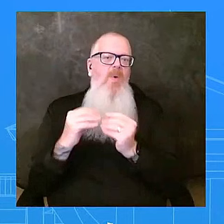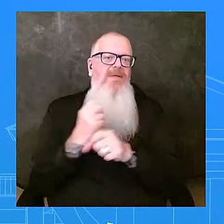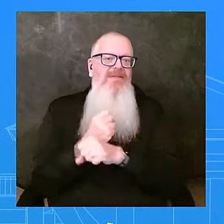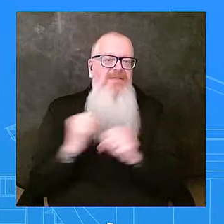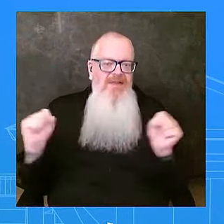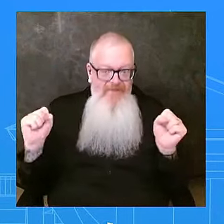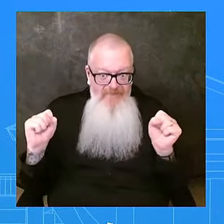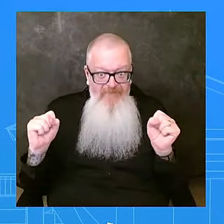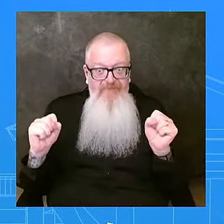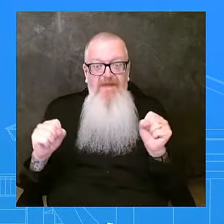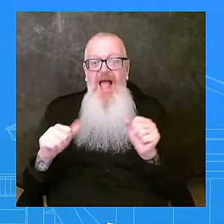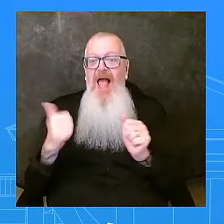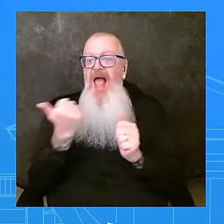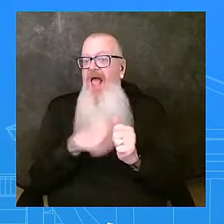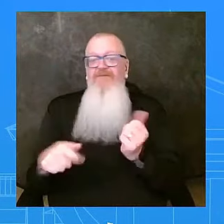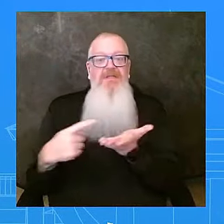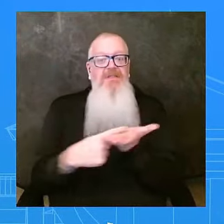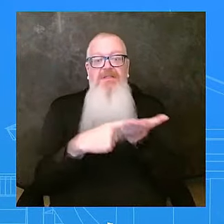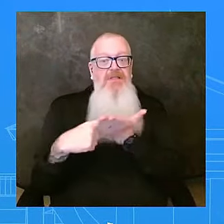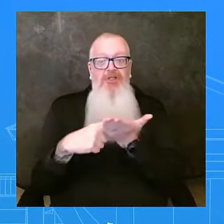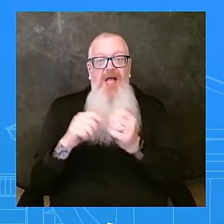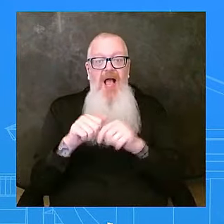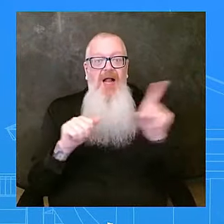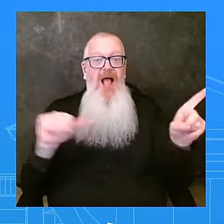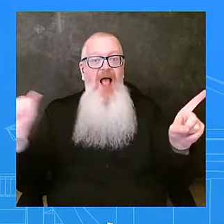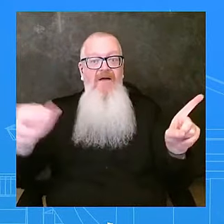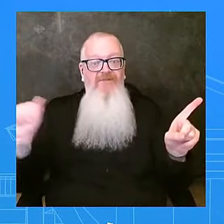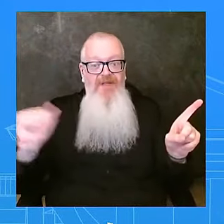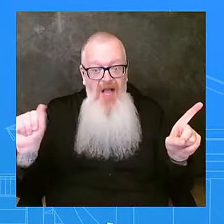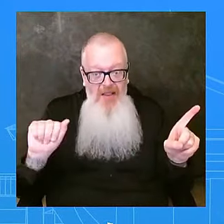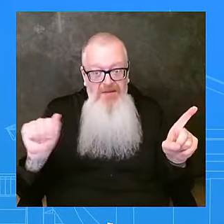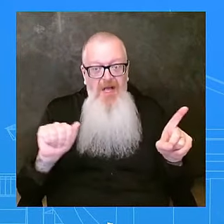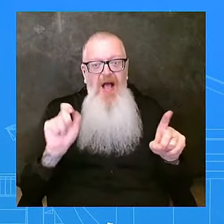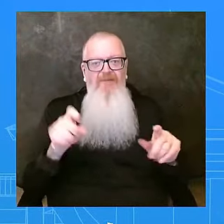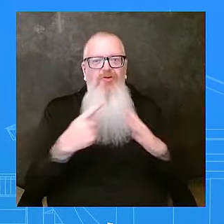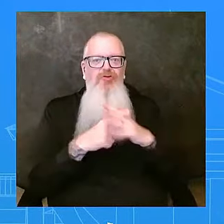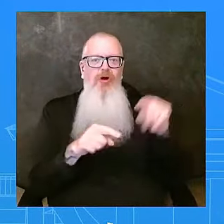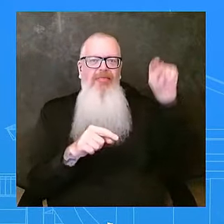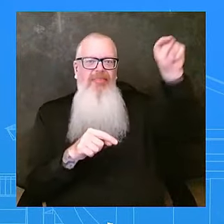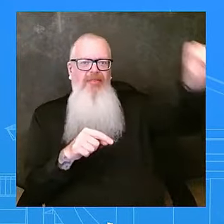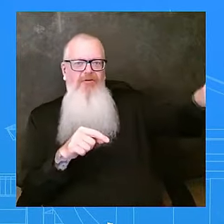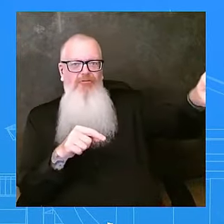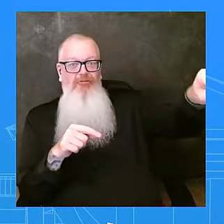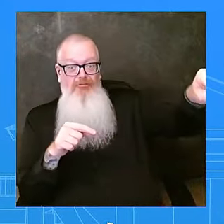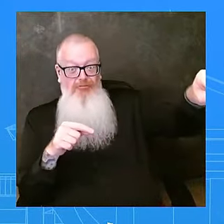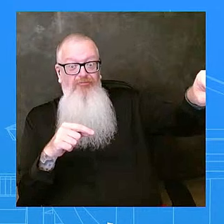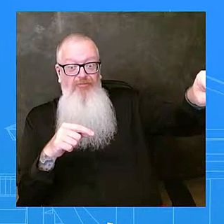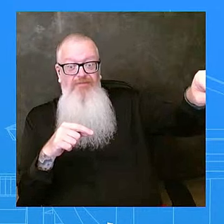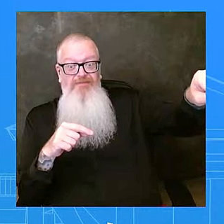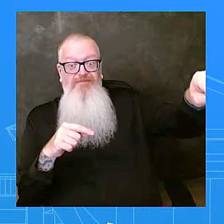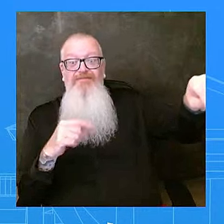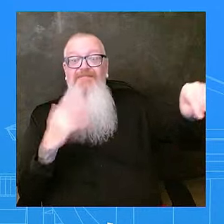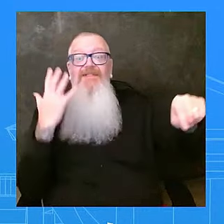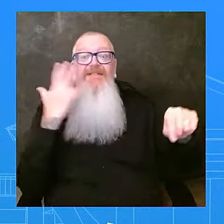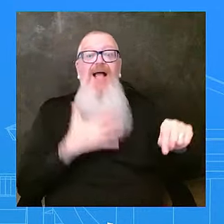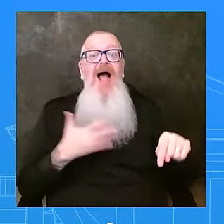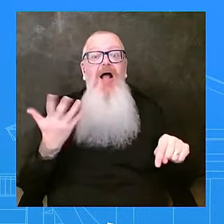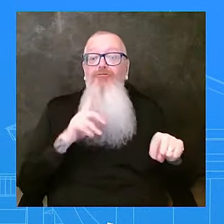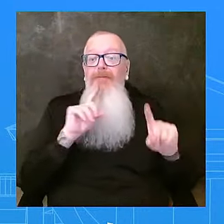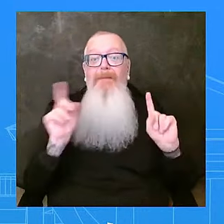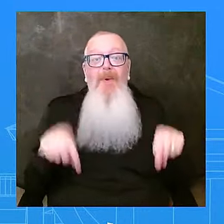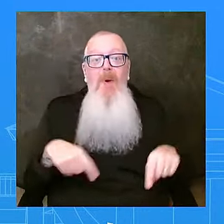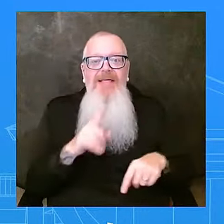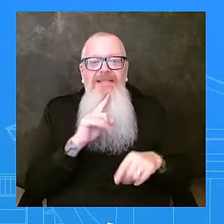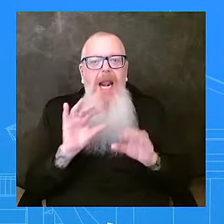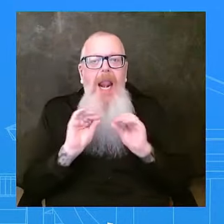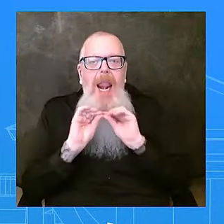in Afghanistan has to start right there. Sadly, the report does not dwell on it. Now, there's some other falsehoods, too many